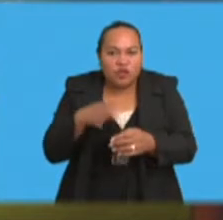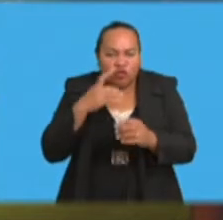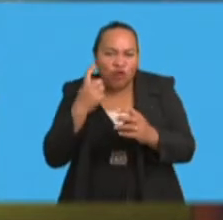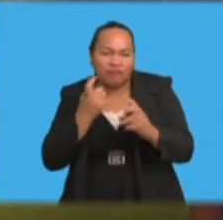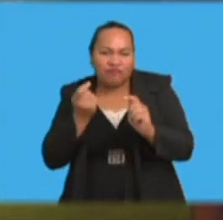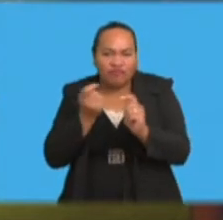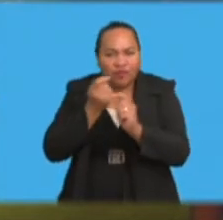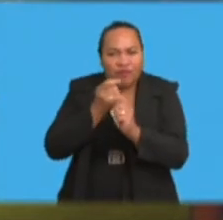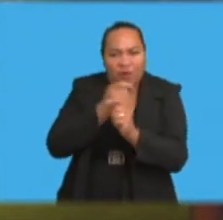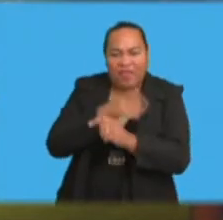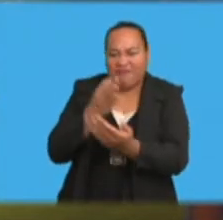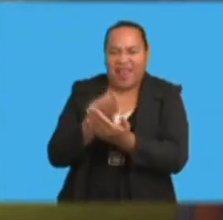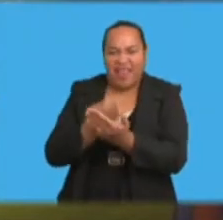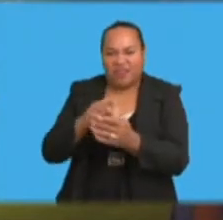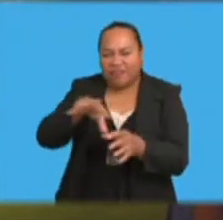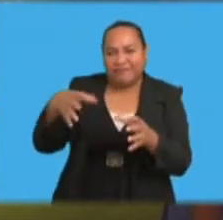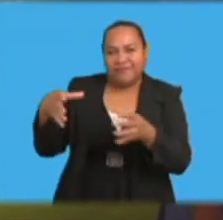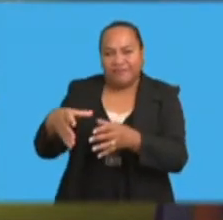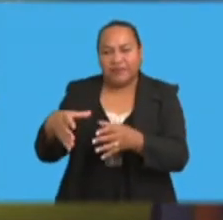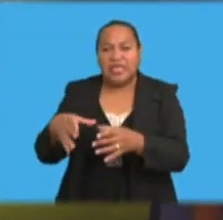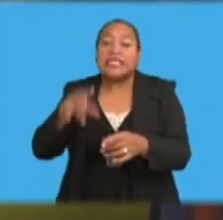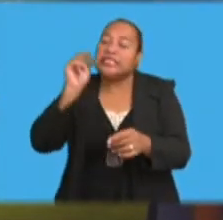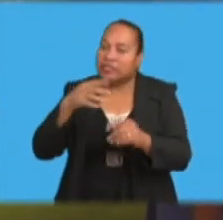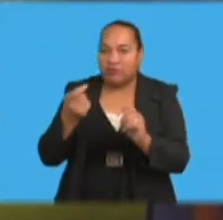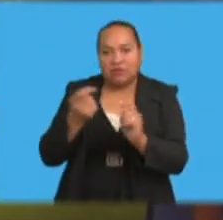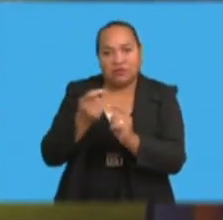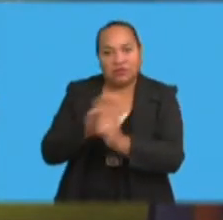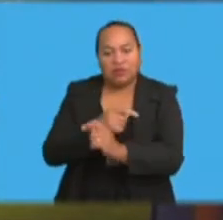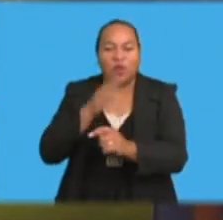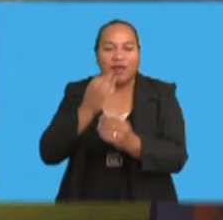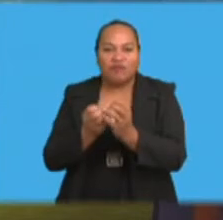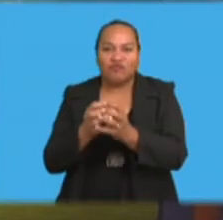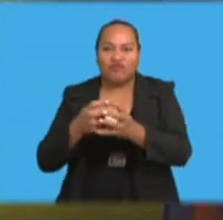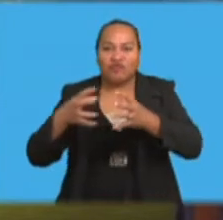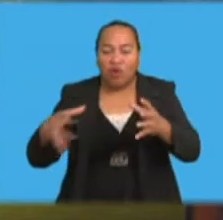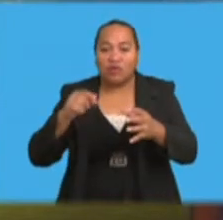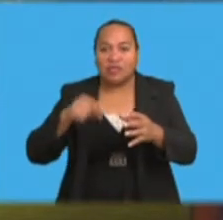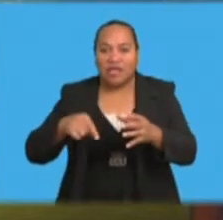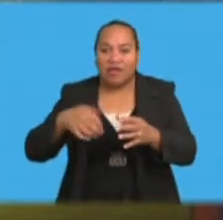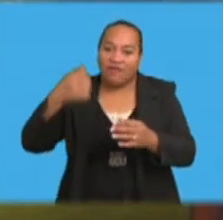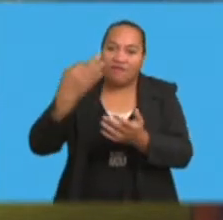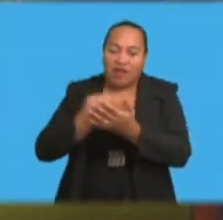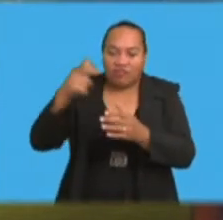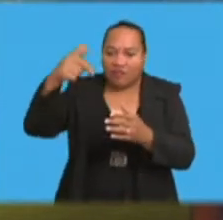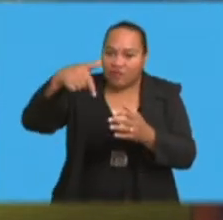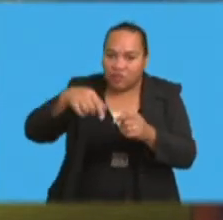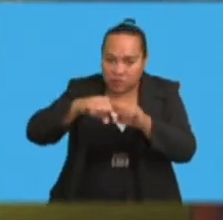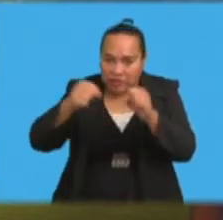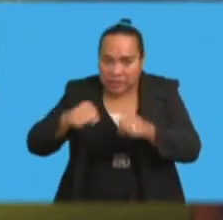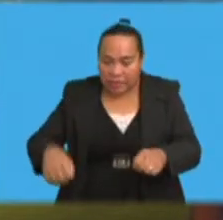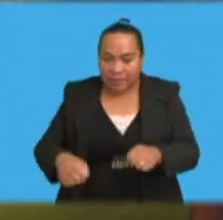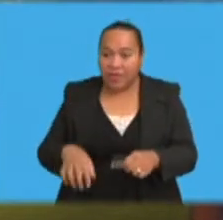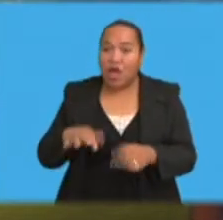sector. Reforms are needed when an economy grows and the financial system deepens and the sophistication of